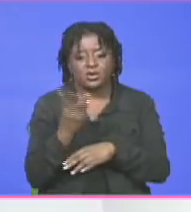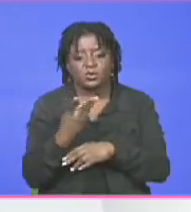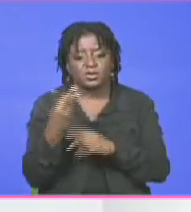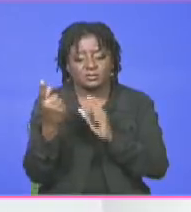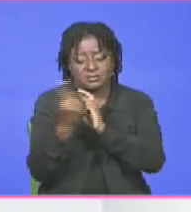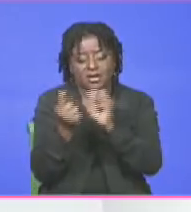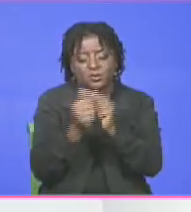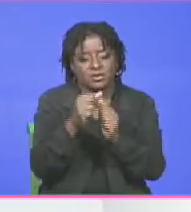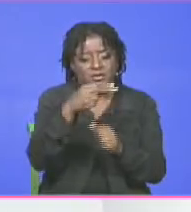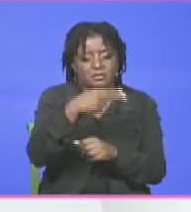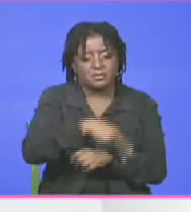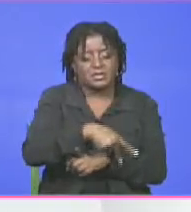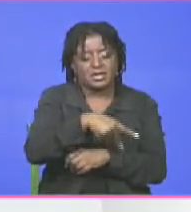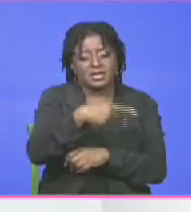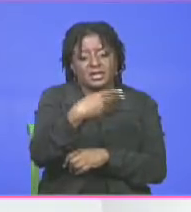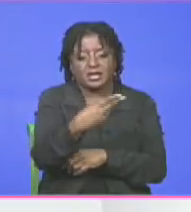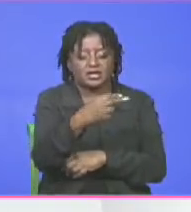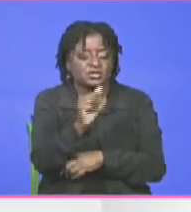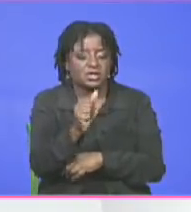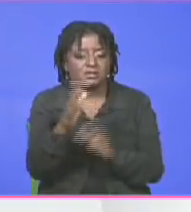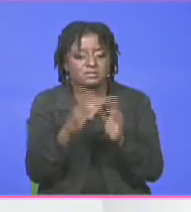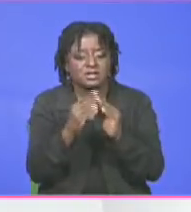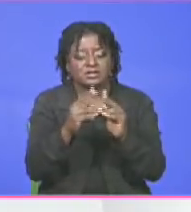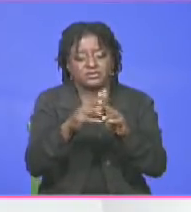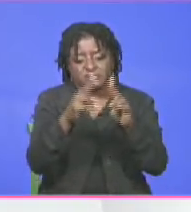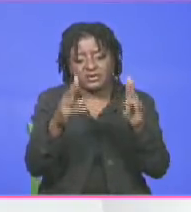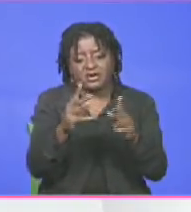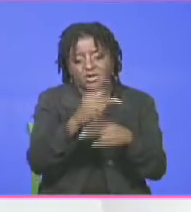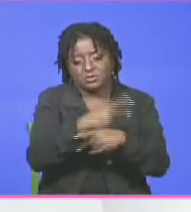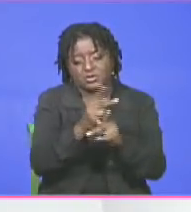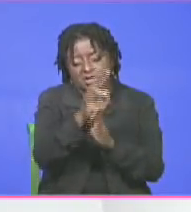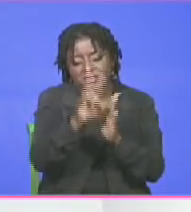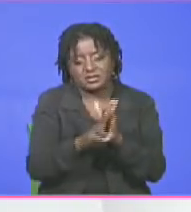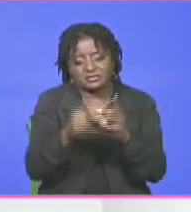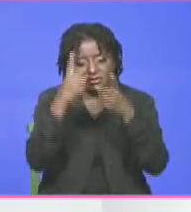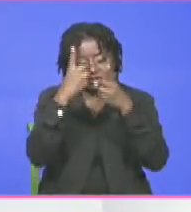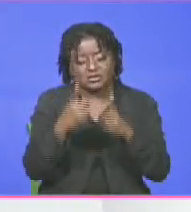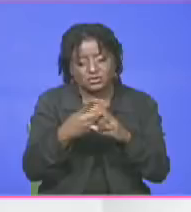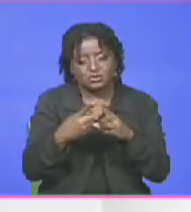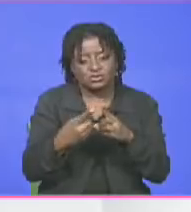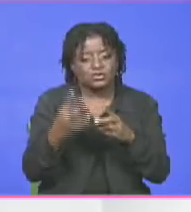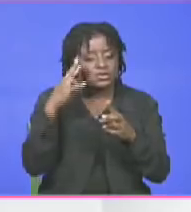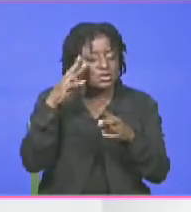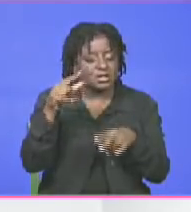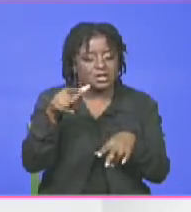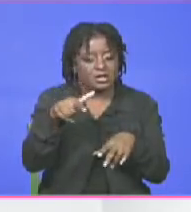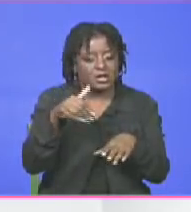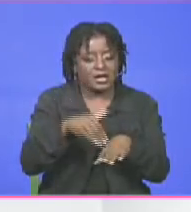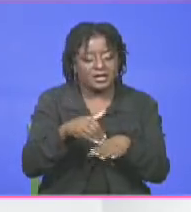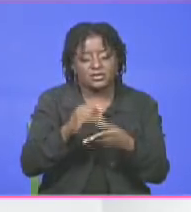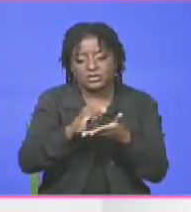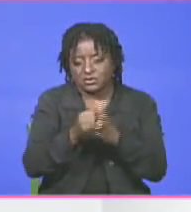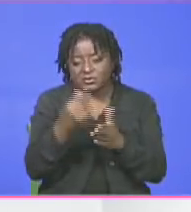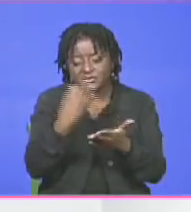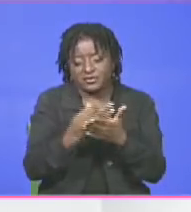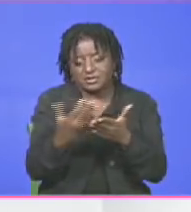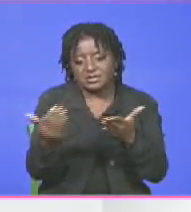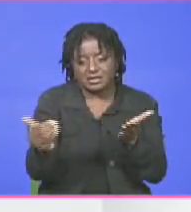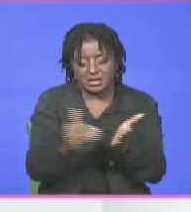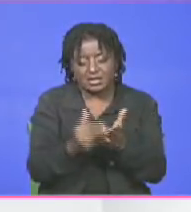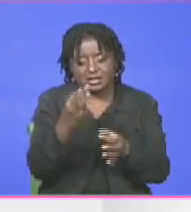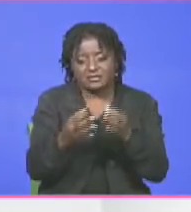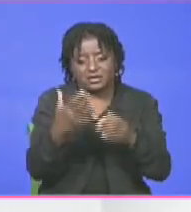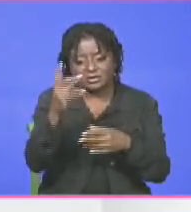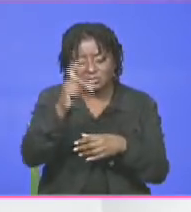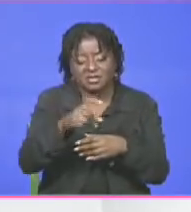PHA, and the meeting was very productive. A decision was made to revisit those fees, and if they must be added, the funeral